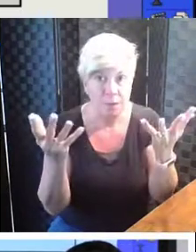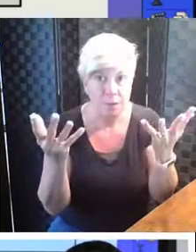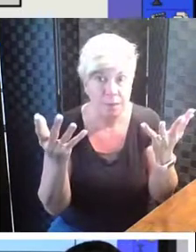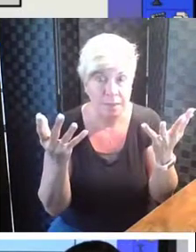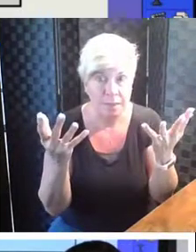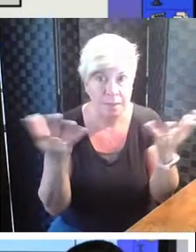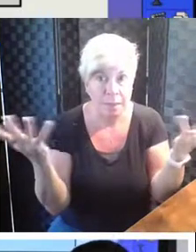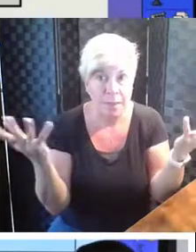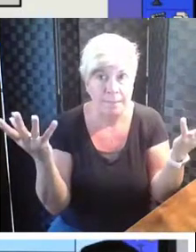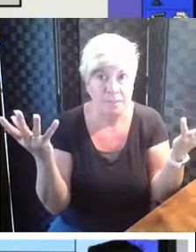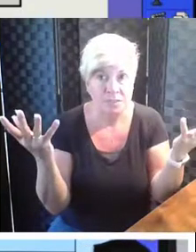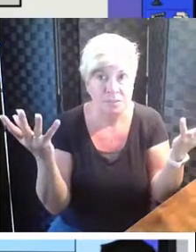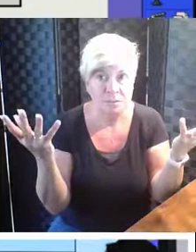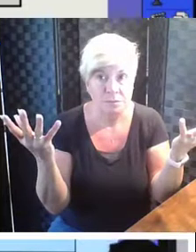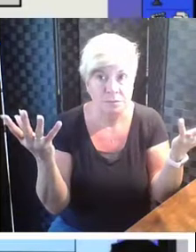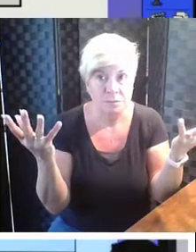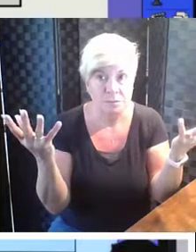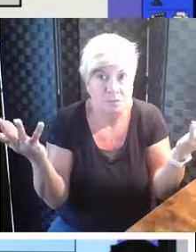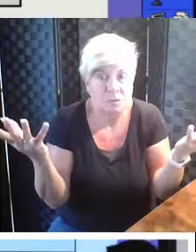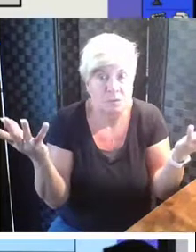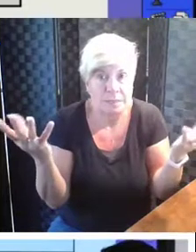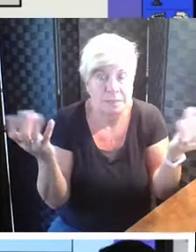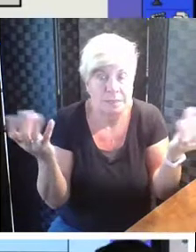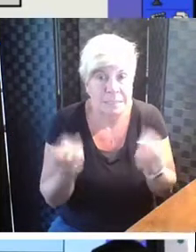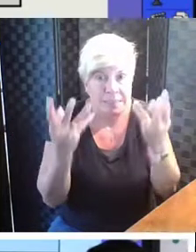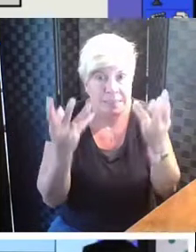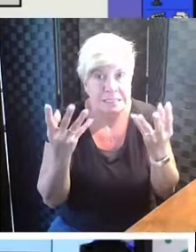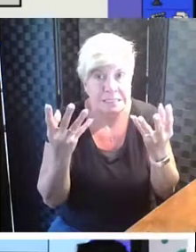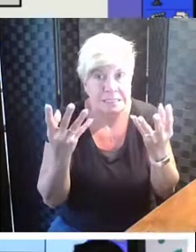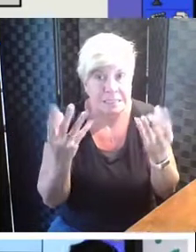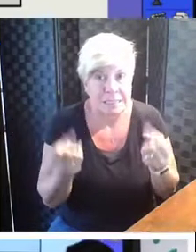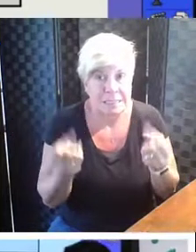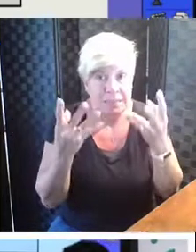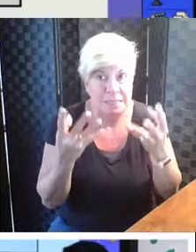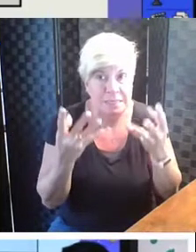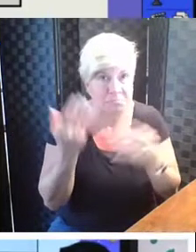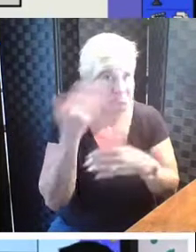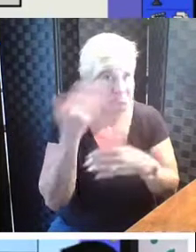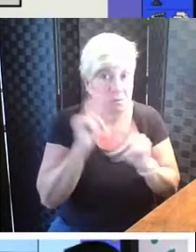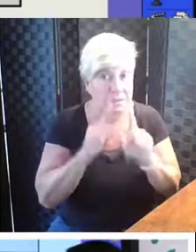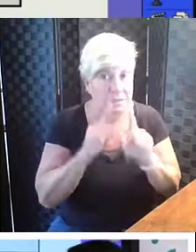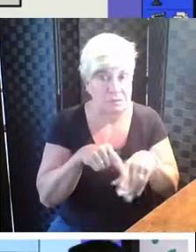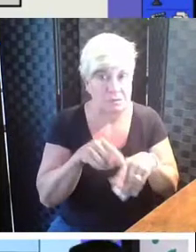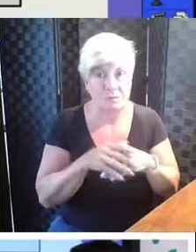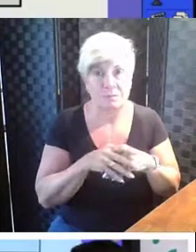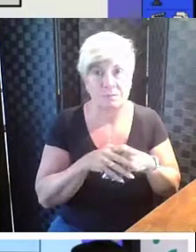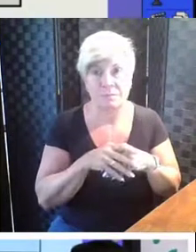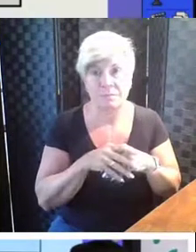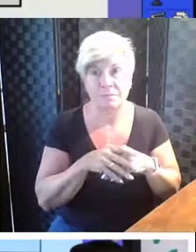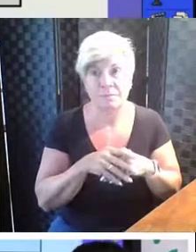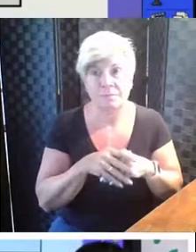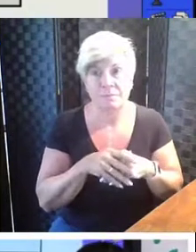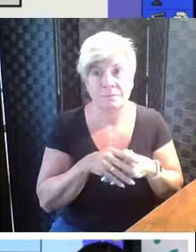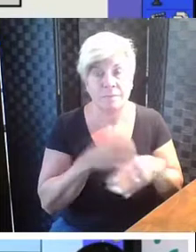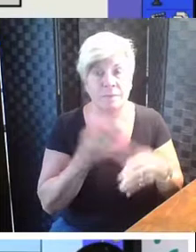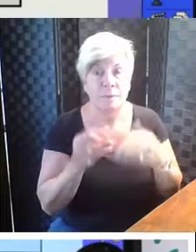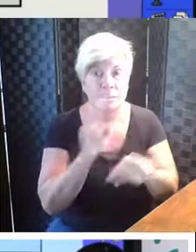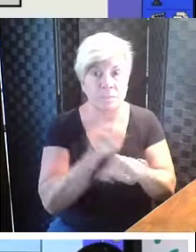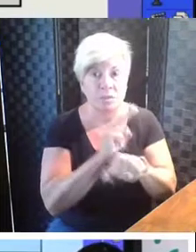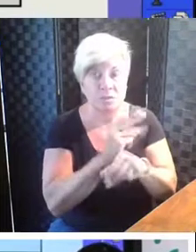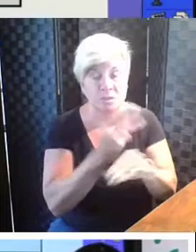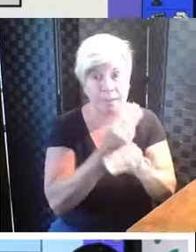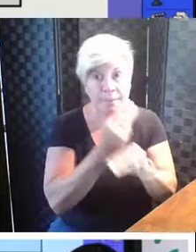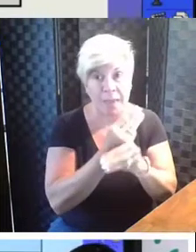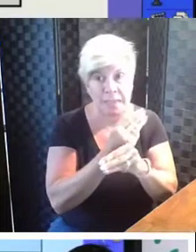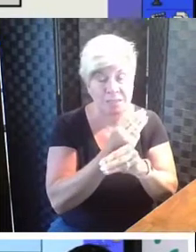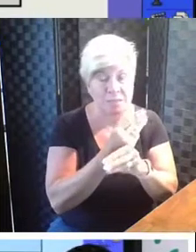So that's going to give us our answer. Question mark means we don't know that answer yet. Now, you can use a math